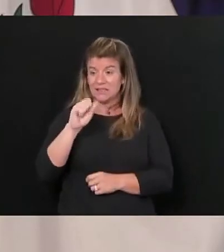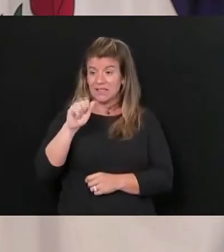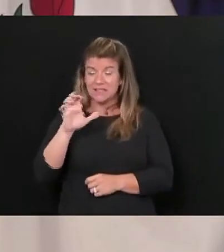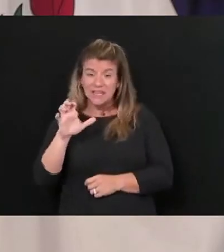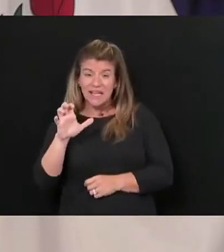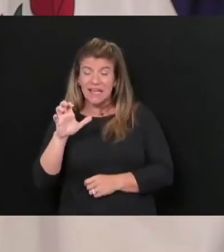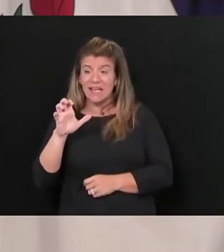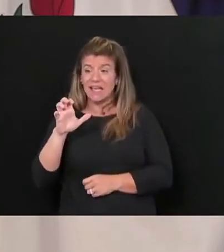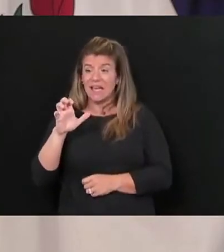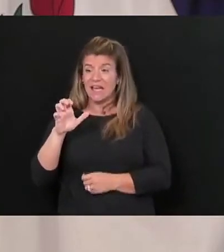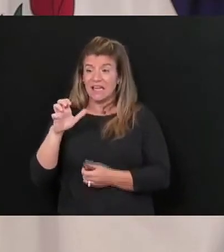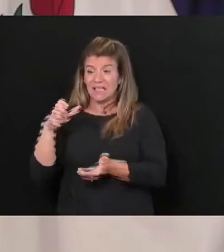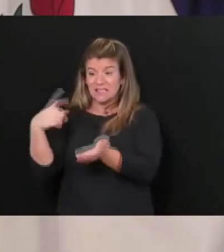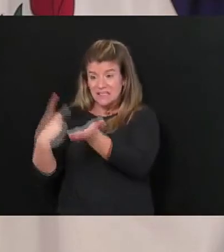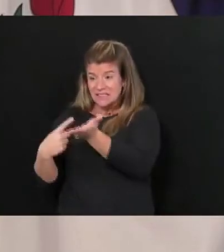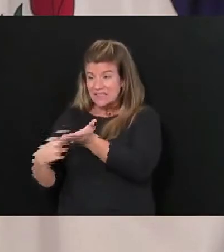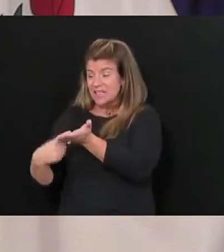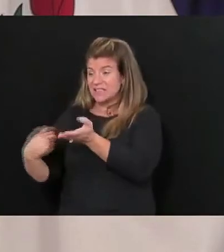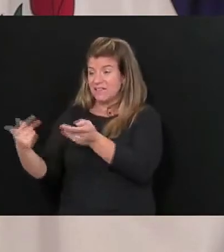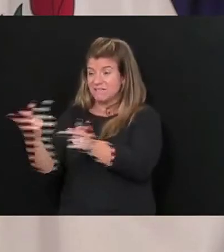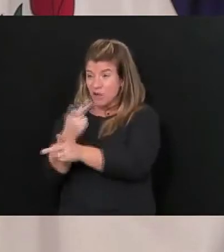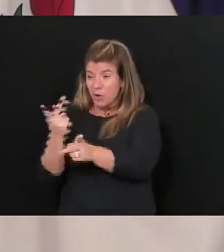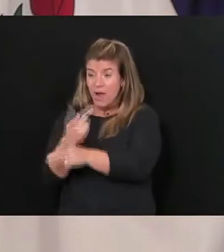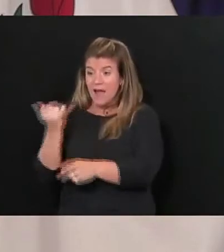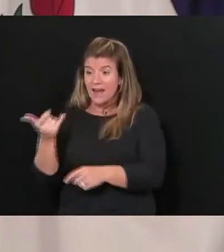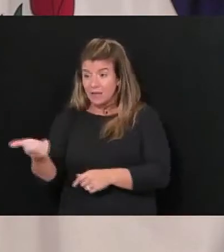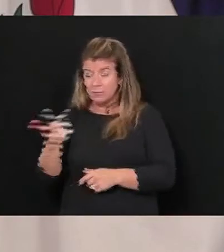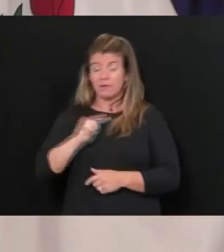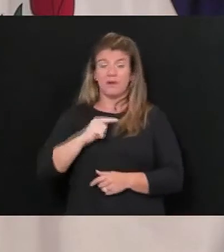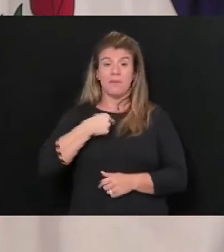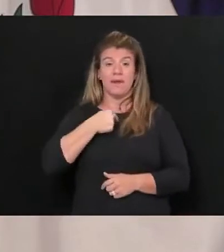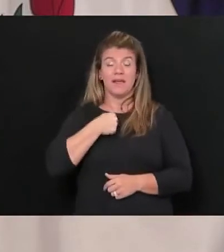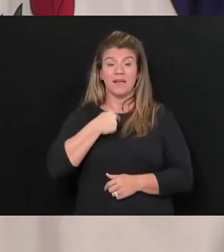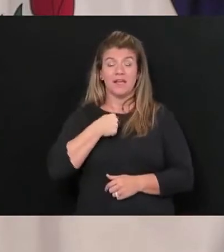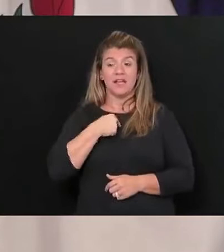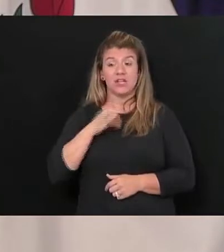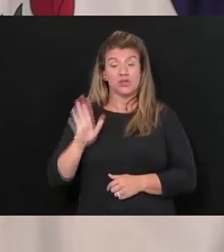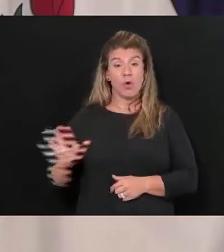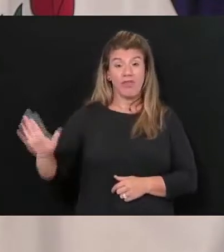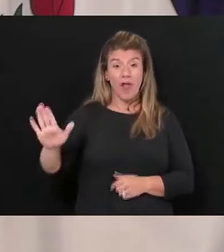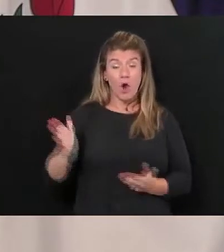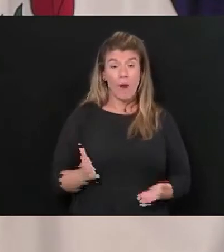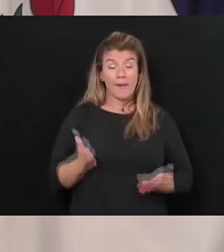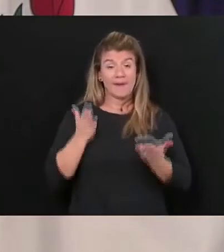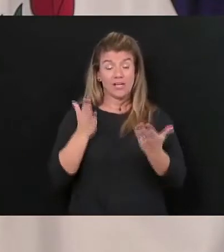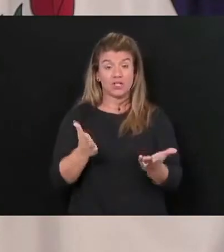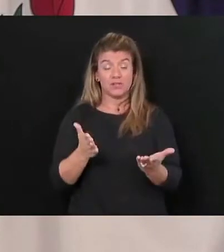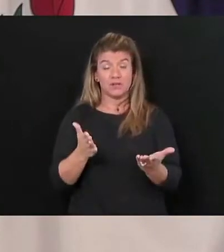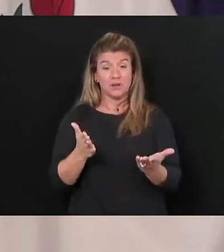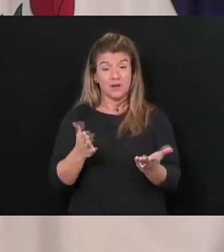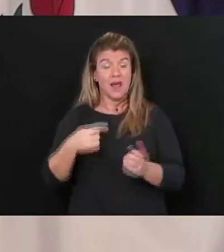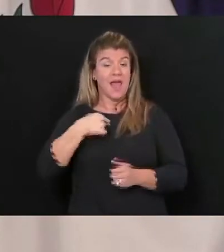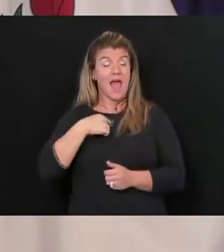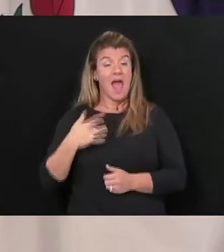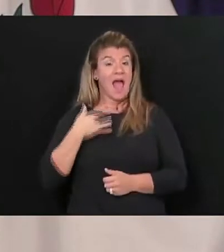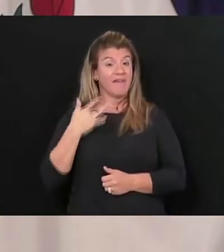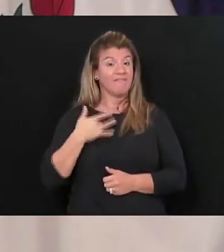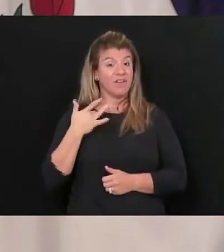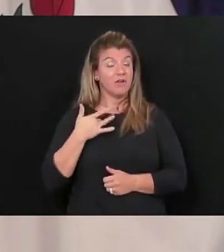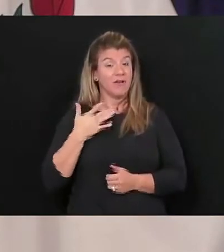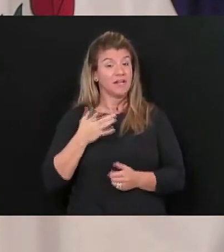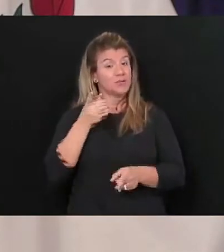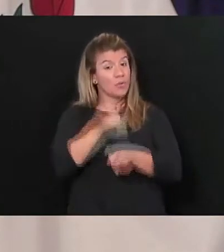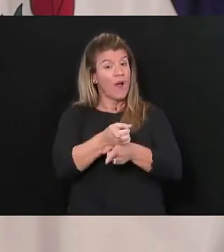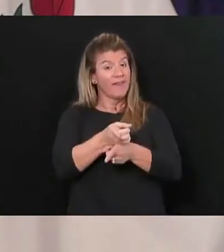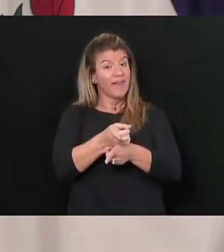It's now found its way to me, and upon their recommendations and everything, I feel like that it's the right